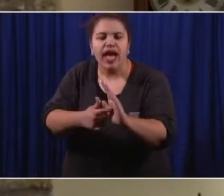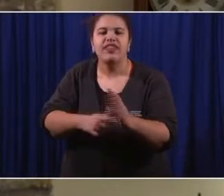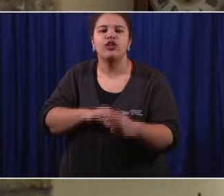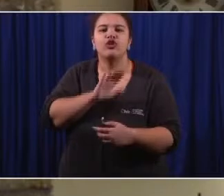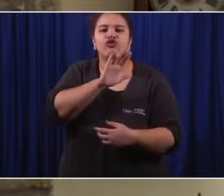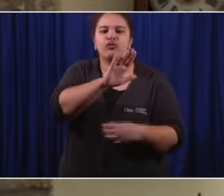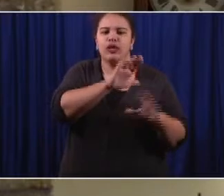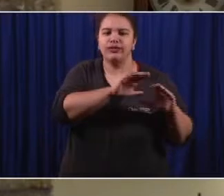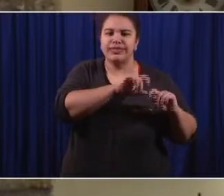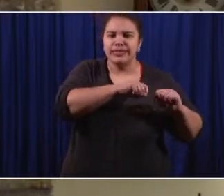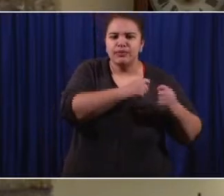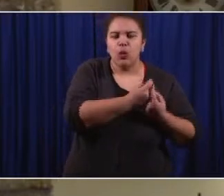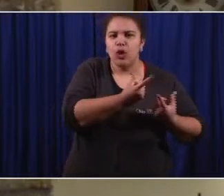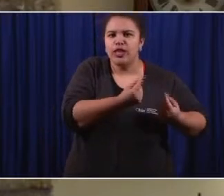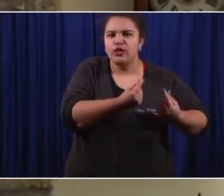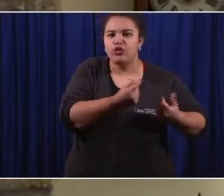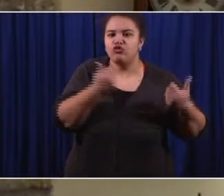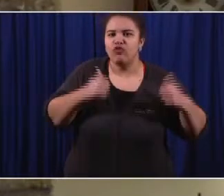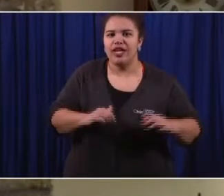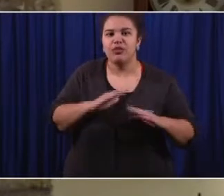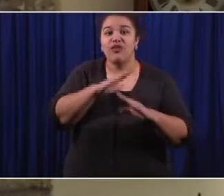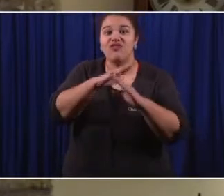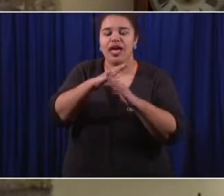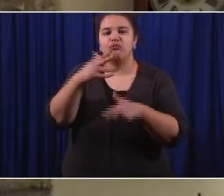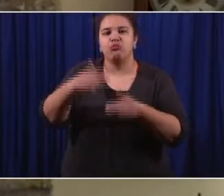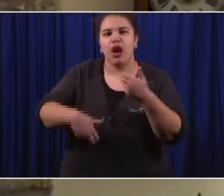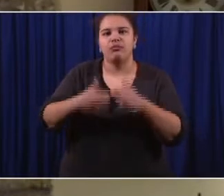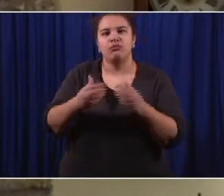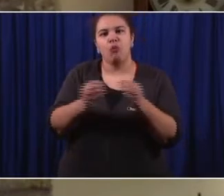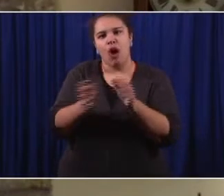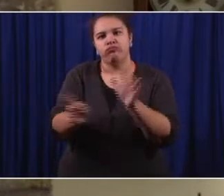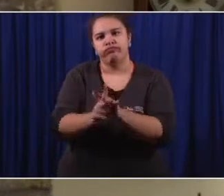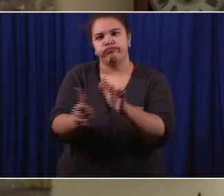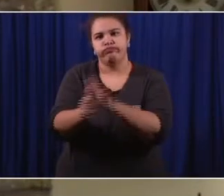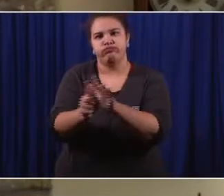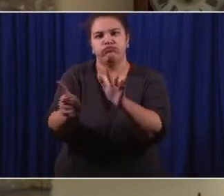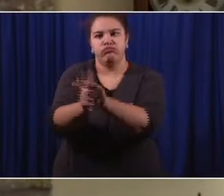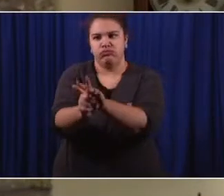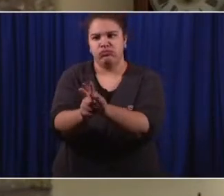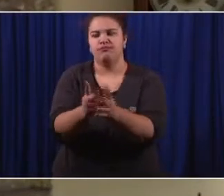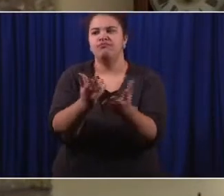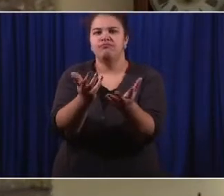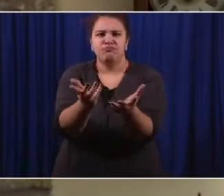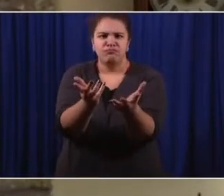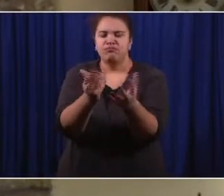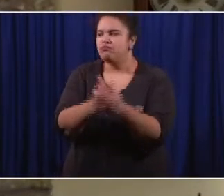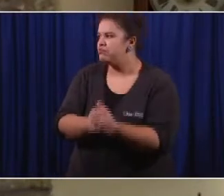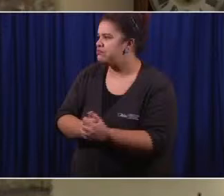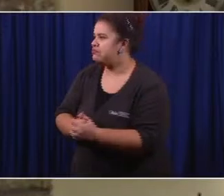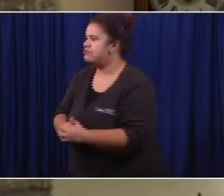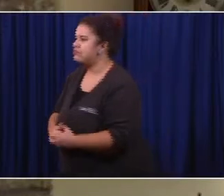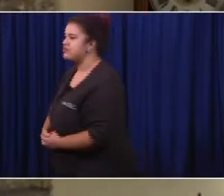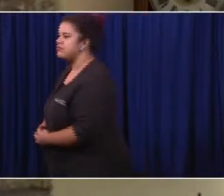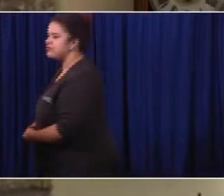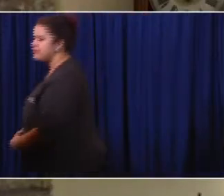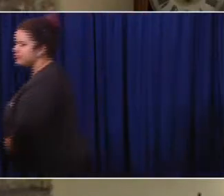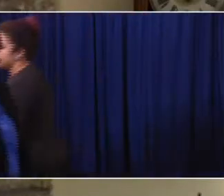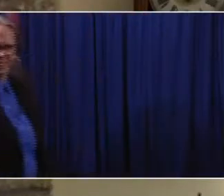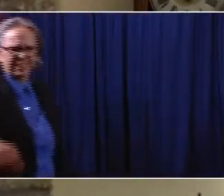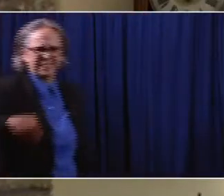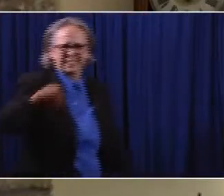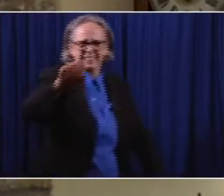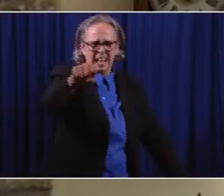other voter registration systems or other voting systems? Yeah, let me make sure I explain it, because it was not part of the